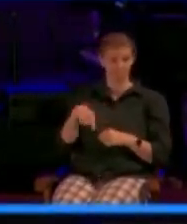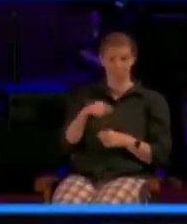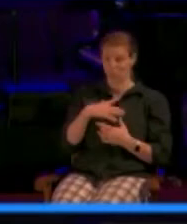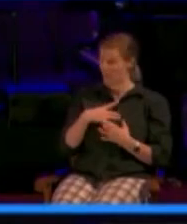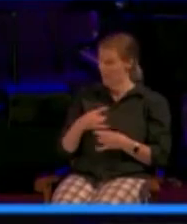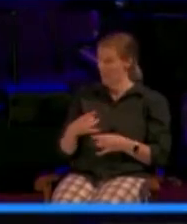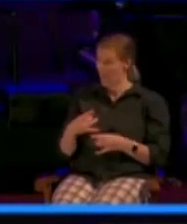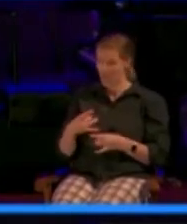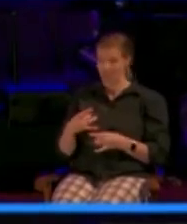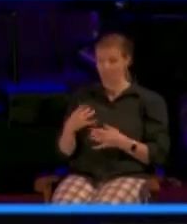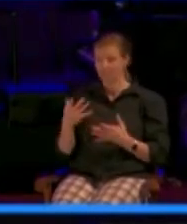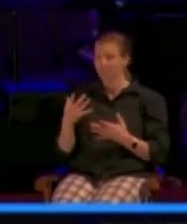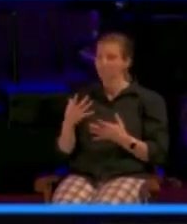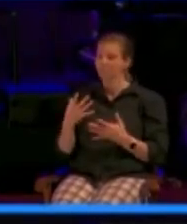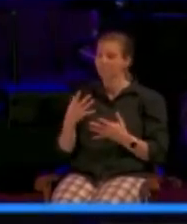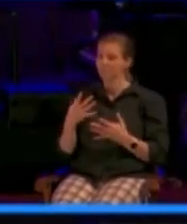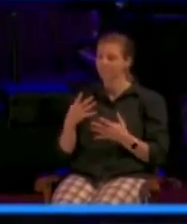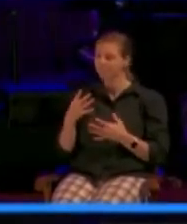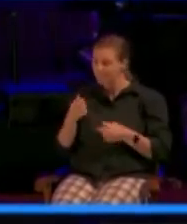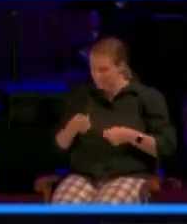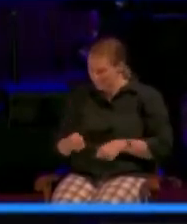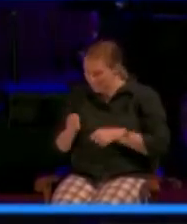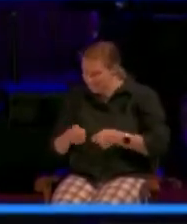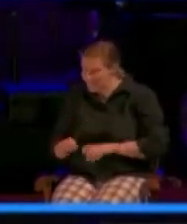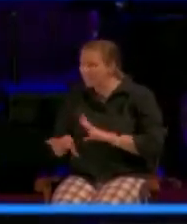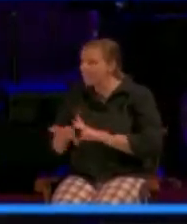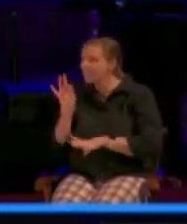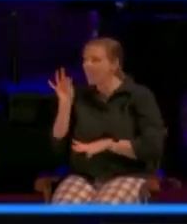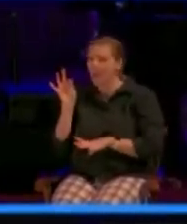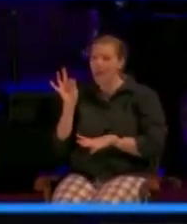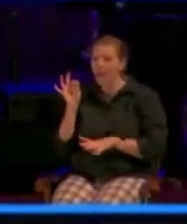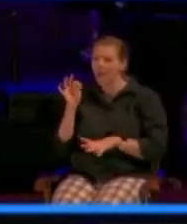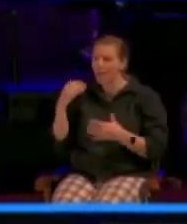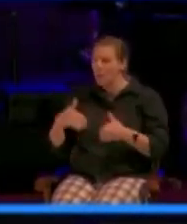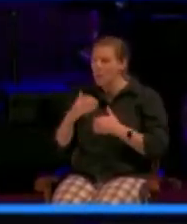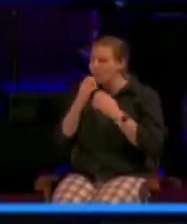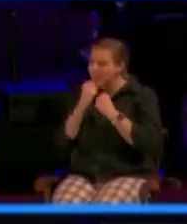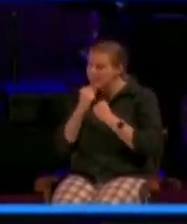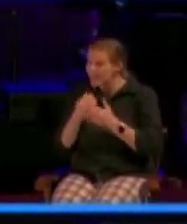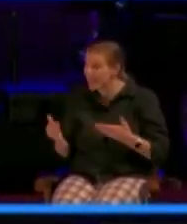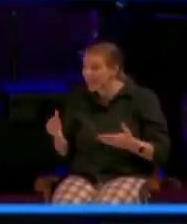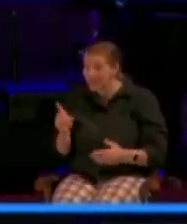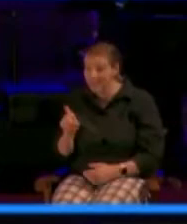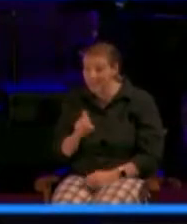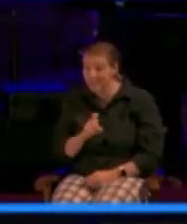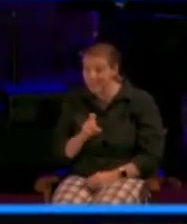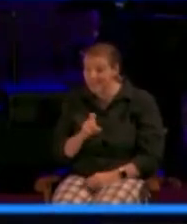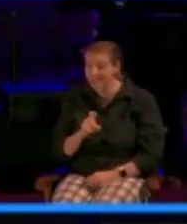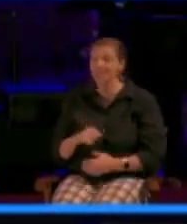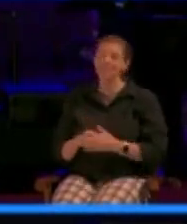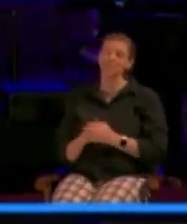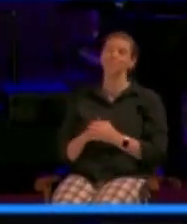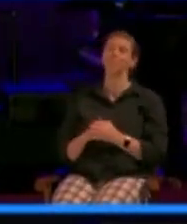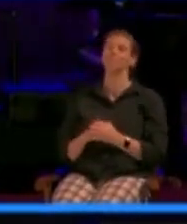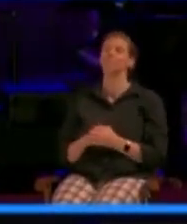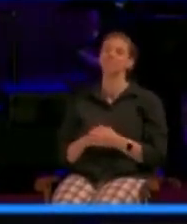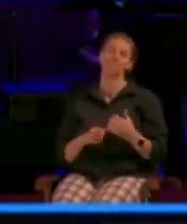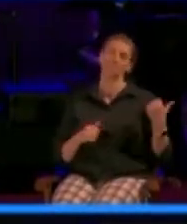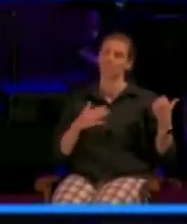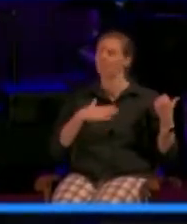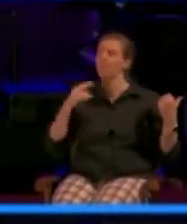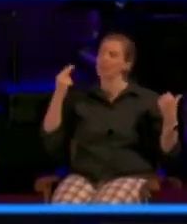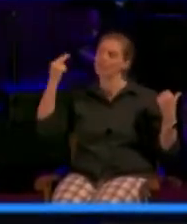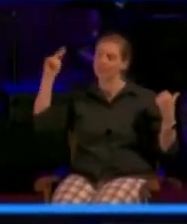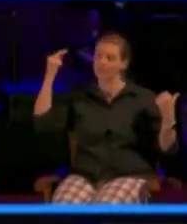My nephew, David Crowther, my sister's boy, both her boys are preachers, one in Texas, one is in